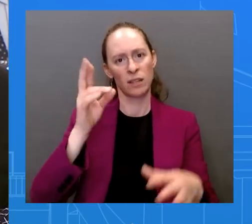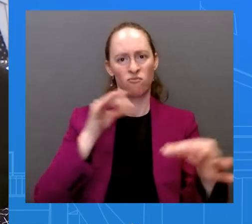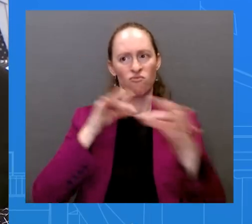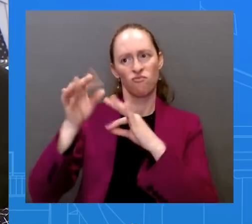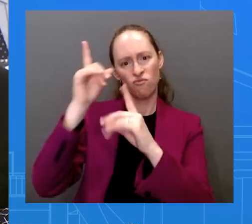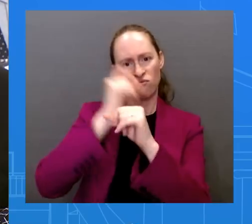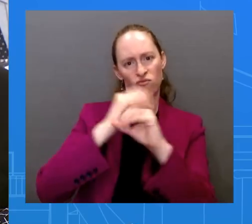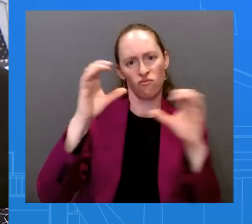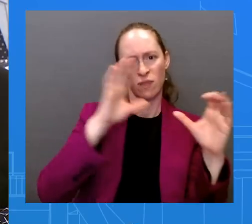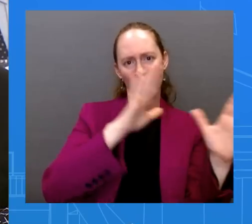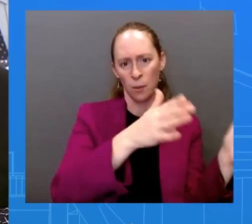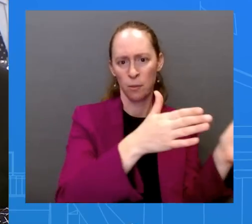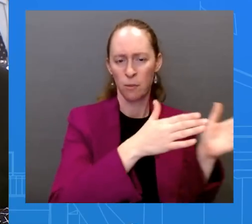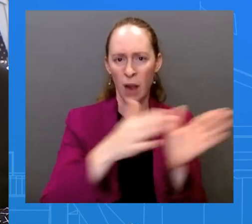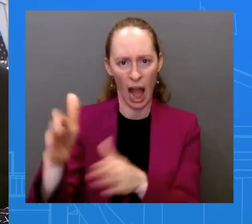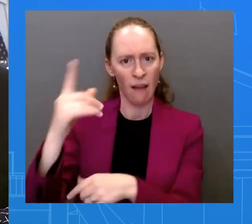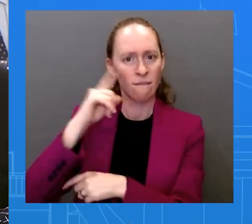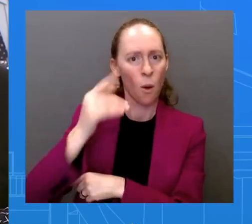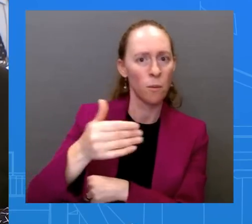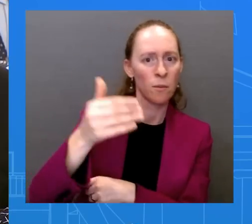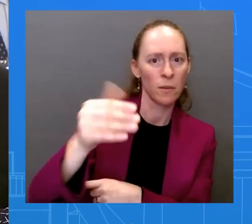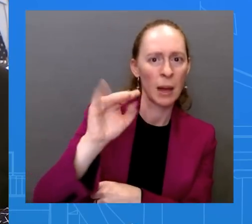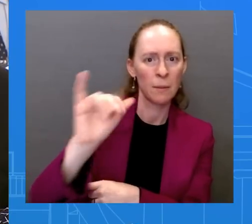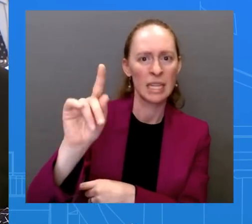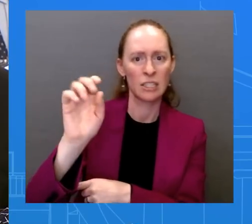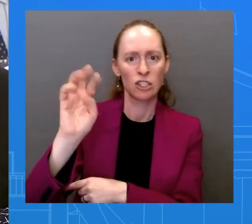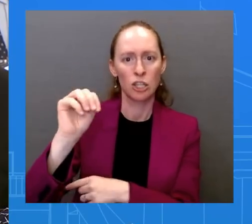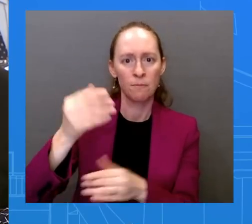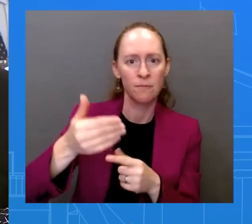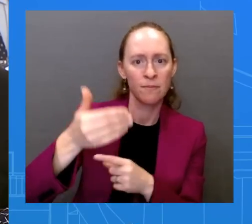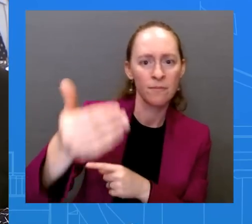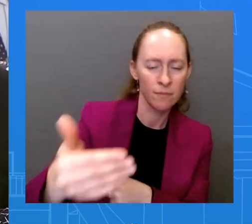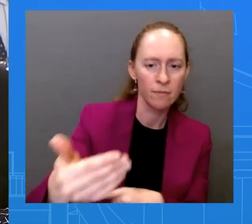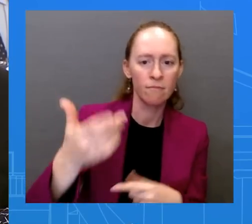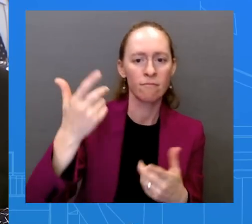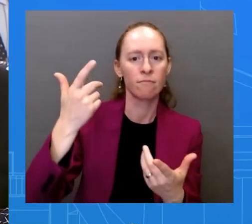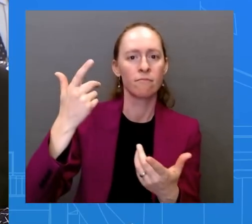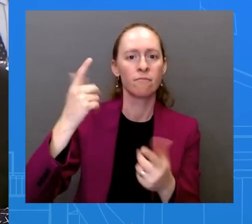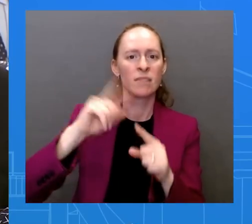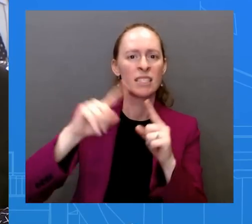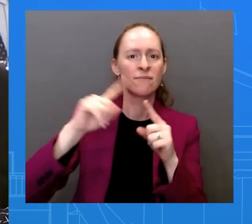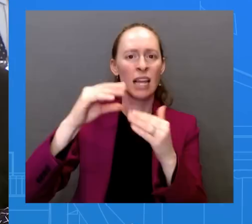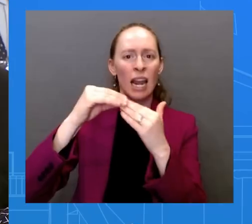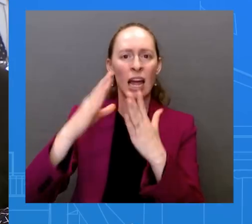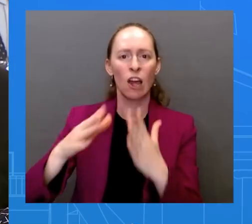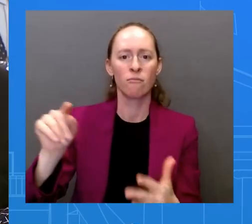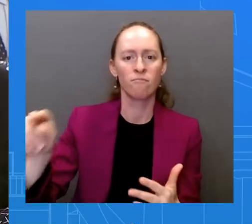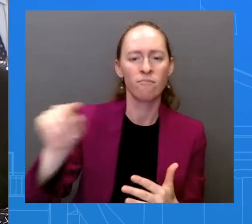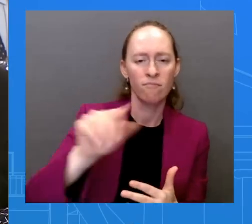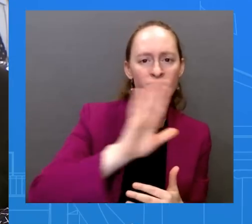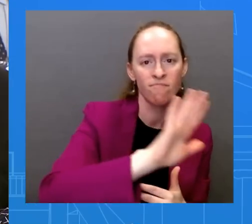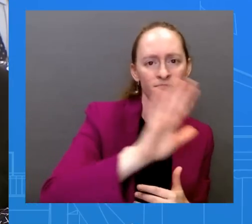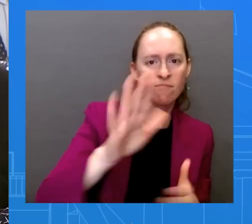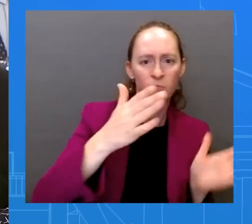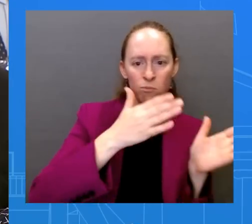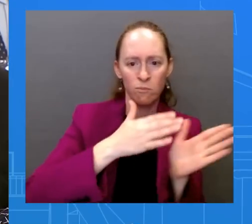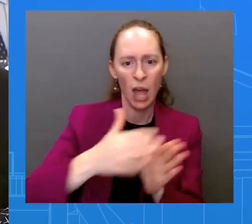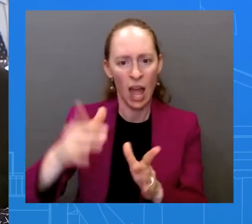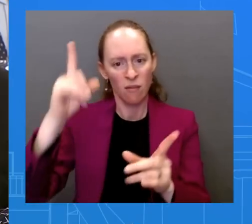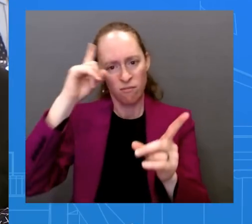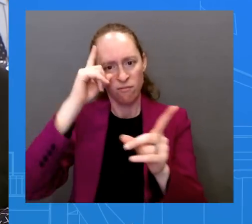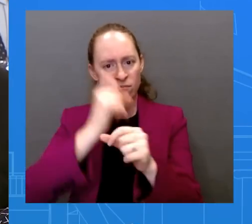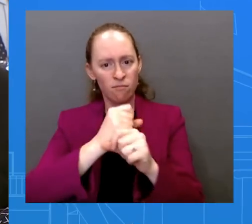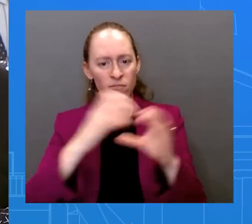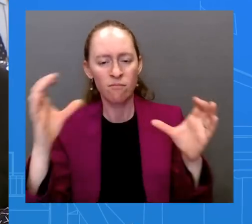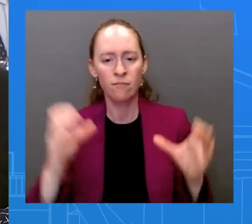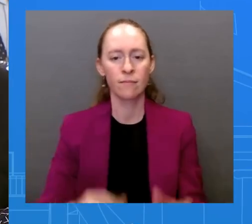that senior Republican leaders have been touting a lot of these different bullet points, investigation power, hiring more police